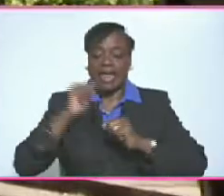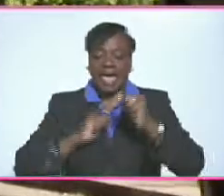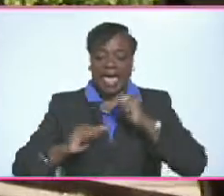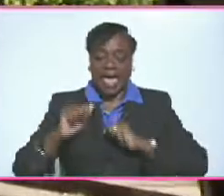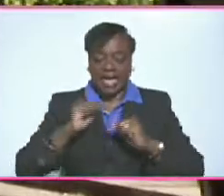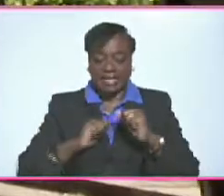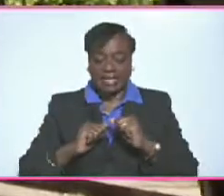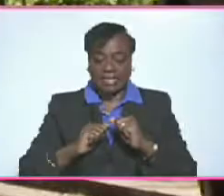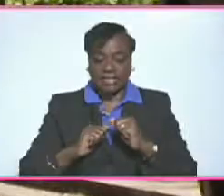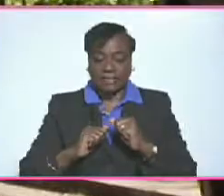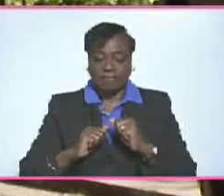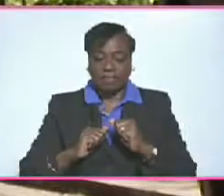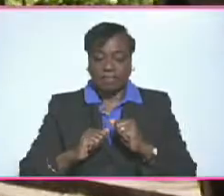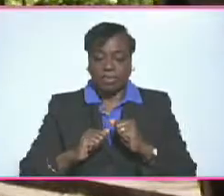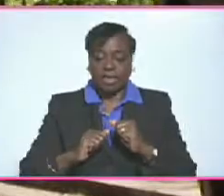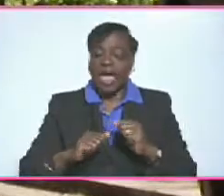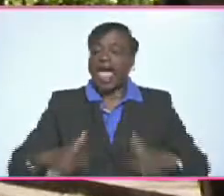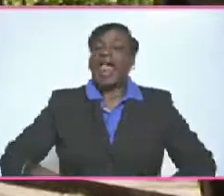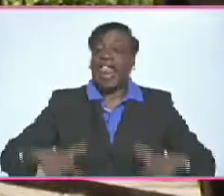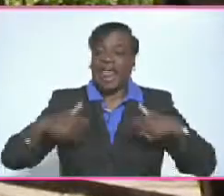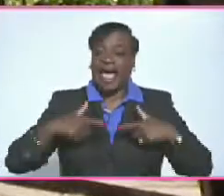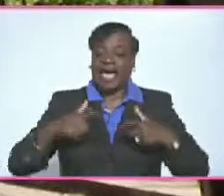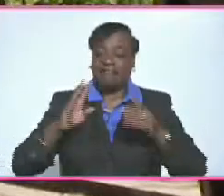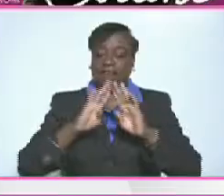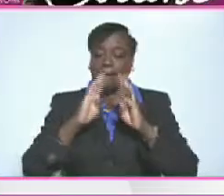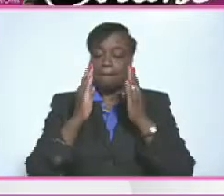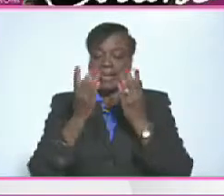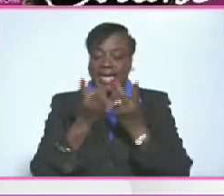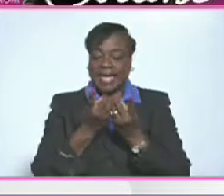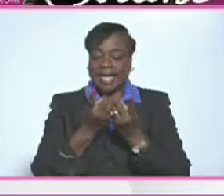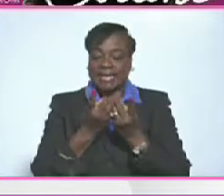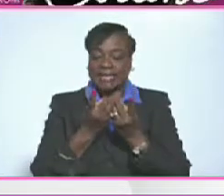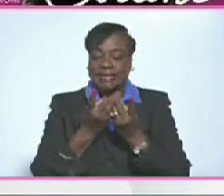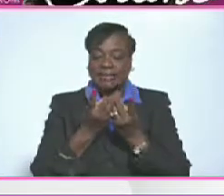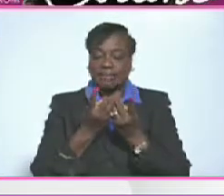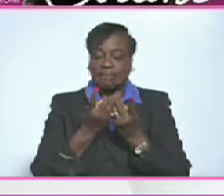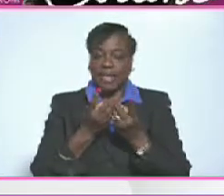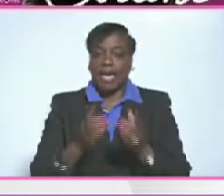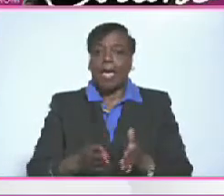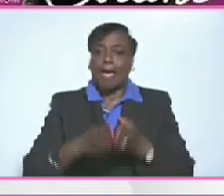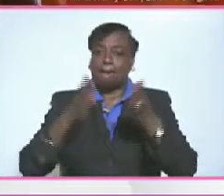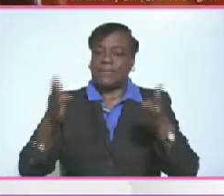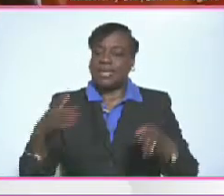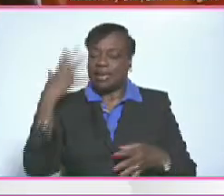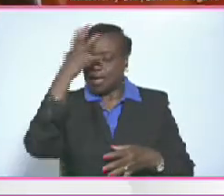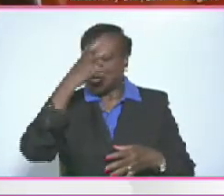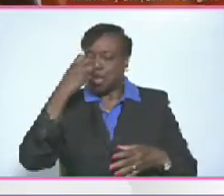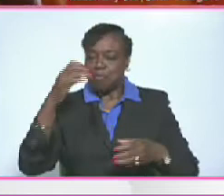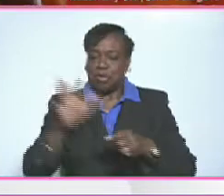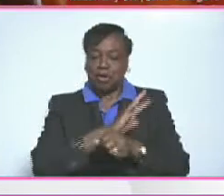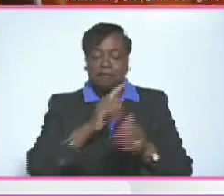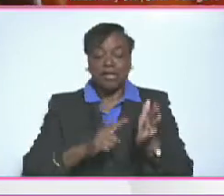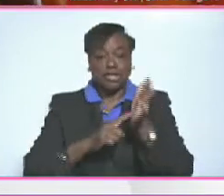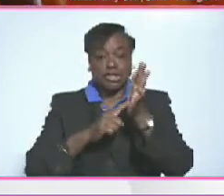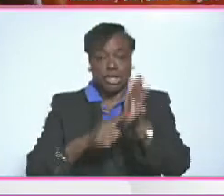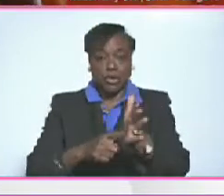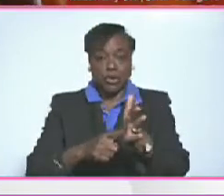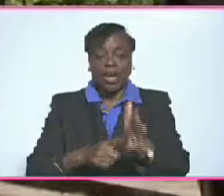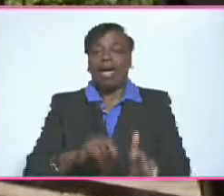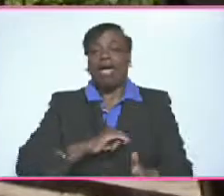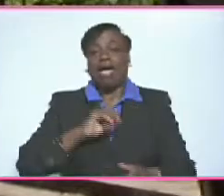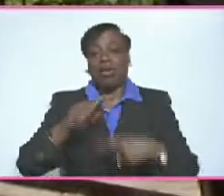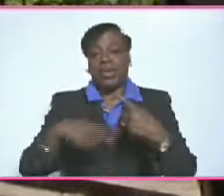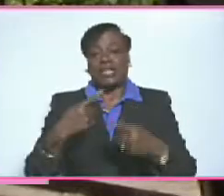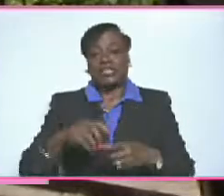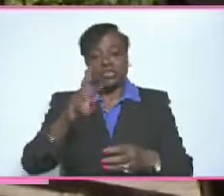are going to be singing from track. Everything is live band. It's just going to be a big, beautiful show. Like, I've been to the rehearsals and hearing the artists